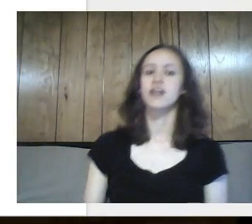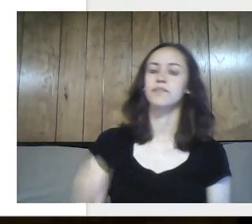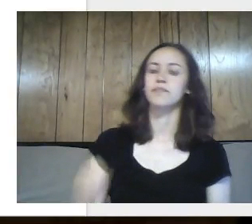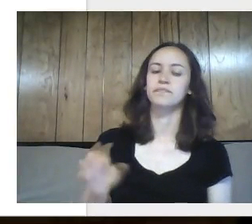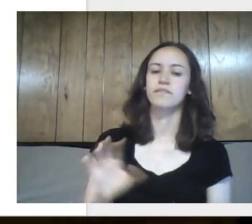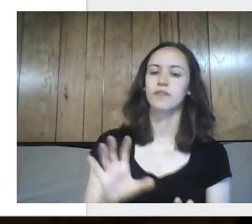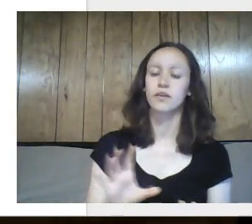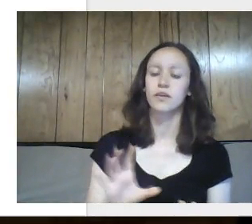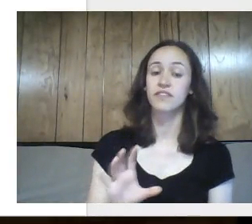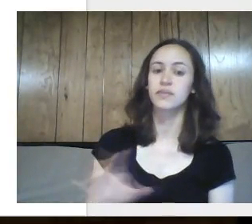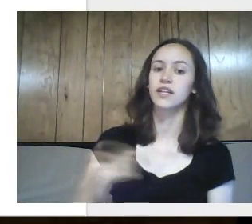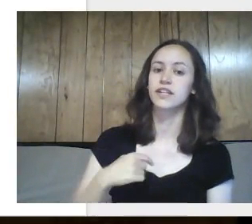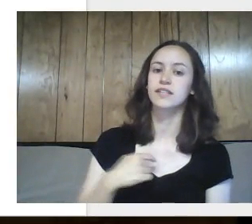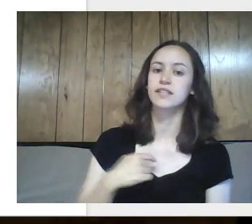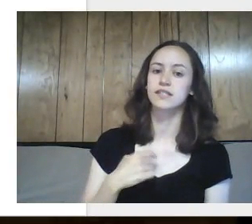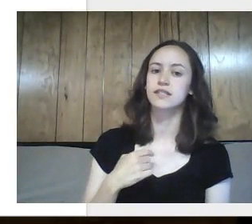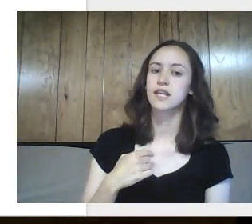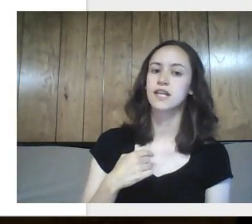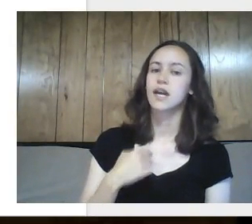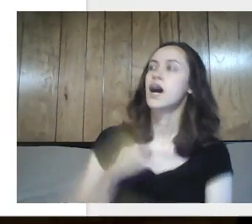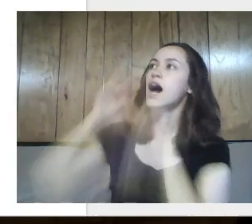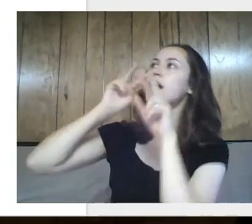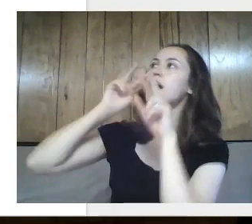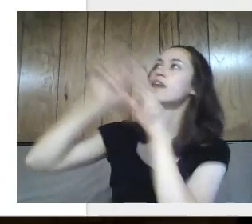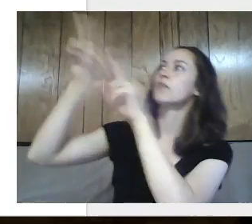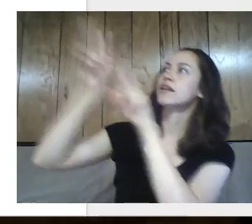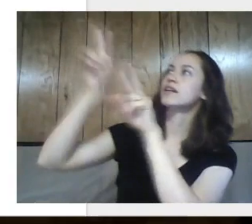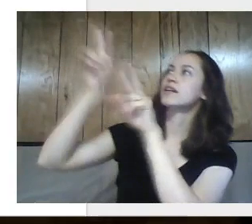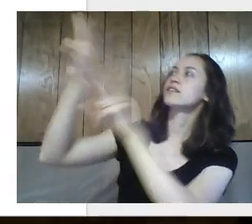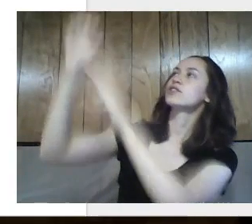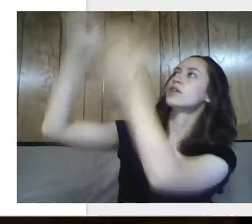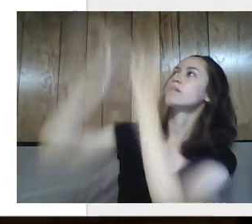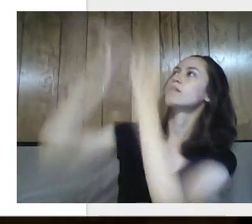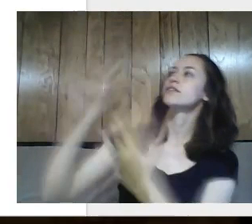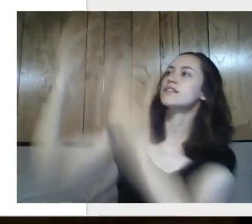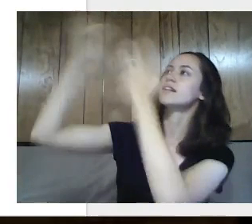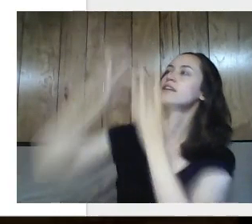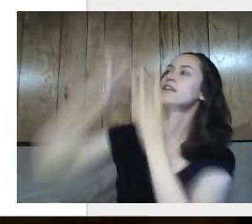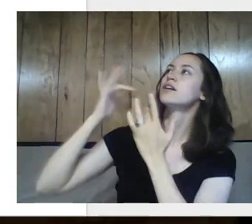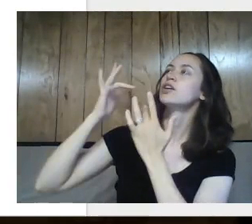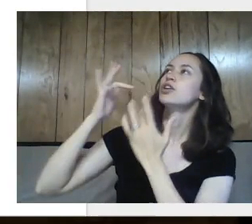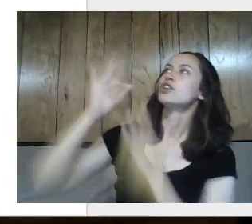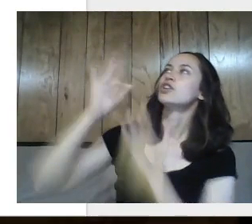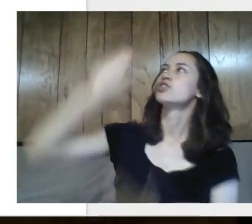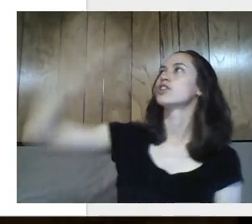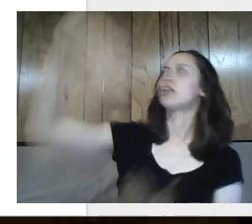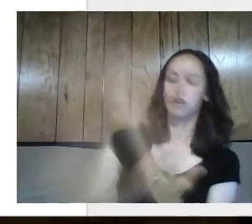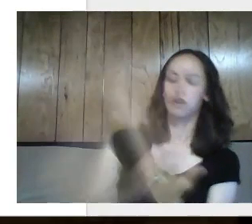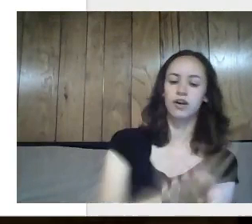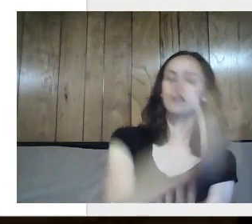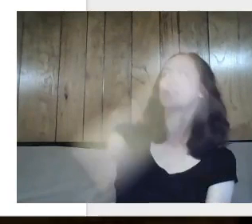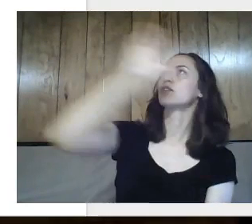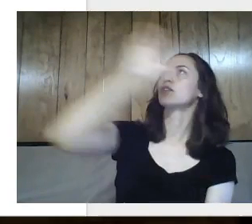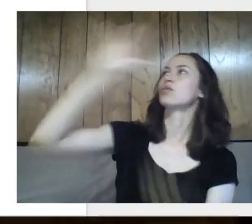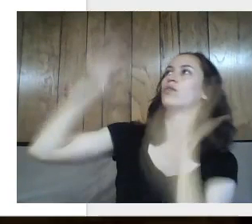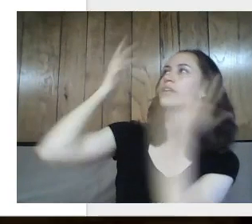fits. The way it fits with the lyrics is, I have witnessed your mercy, stood in